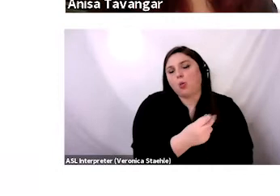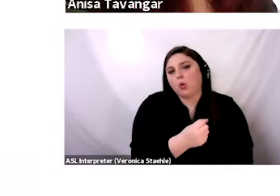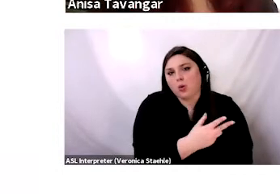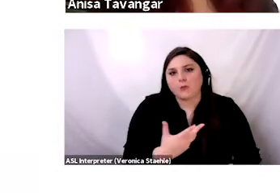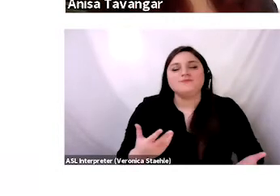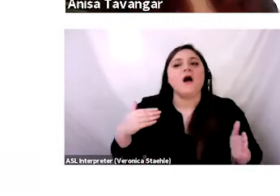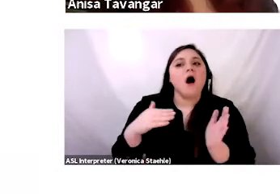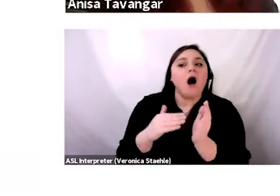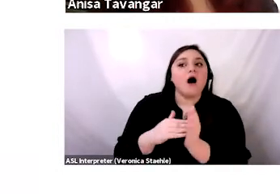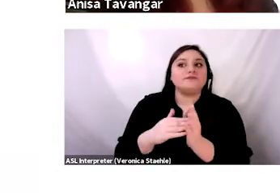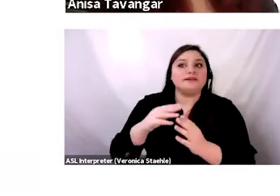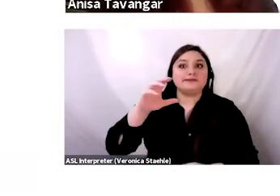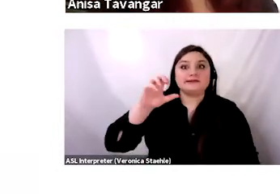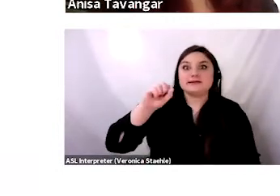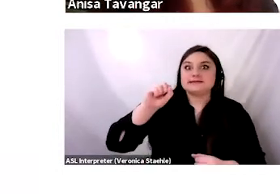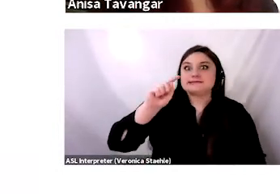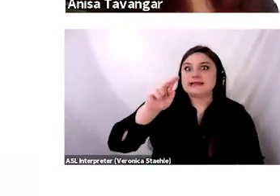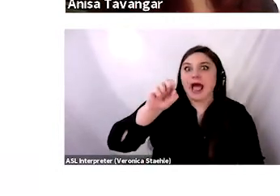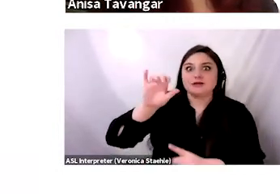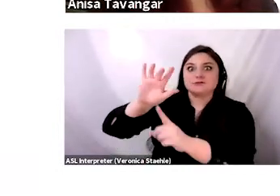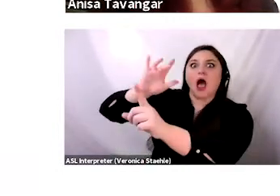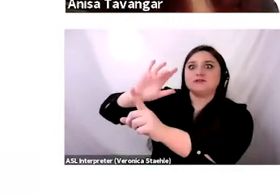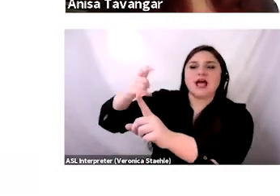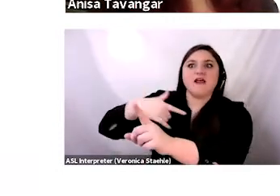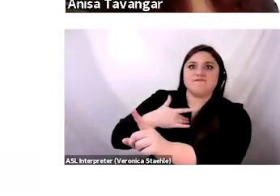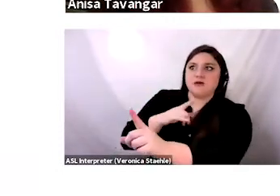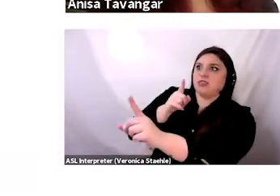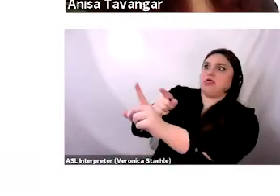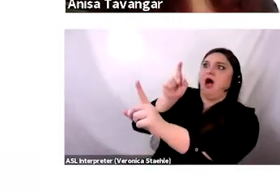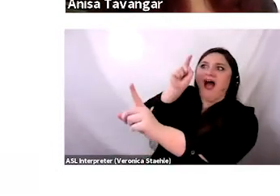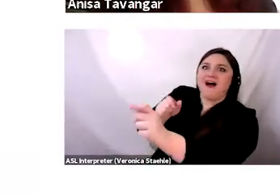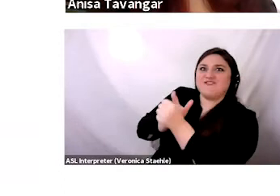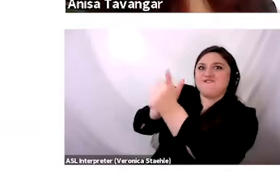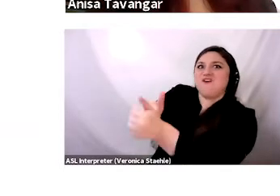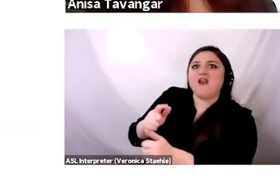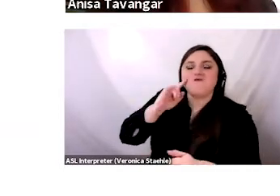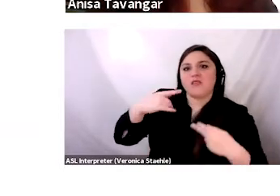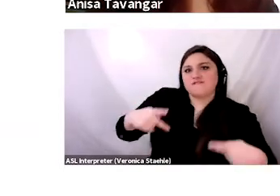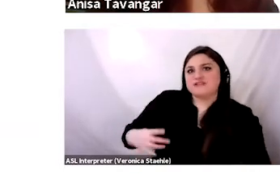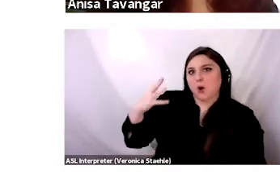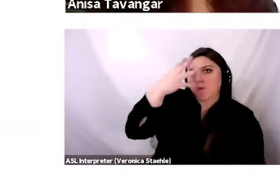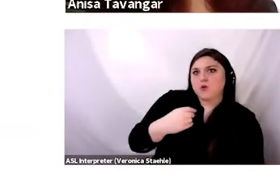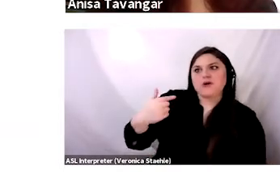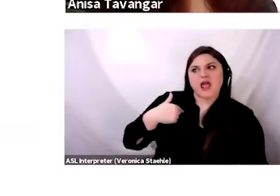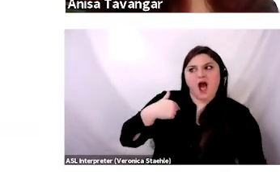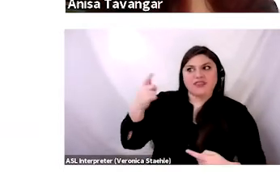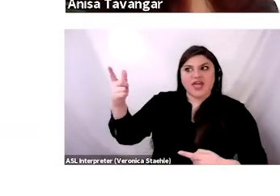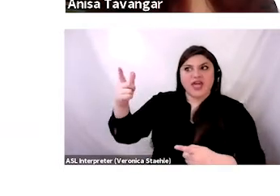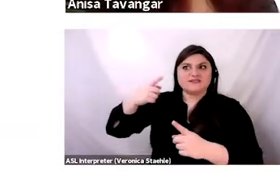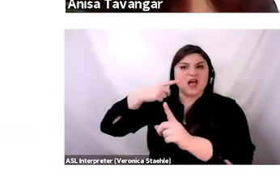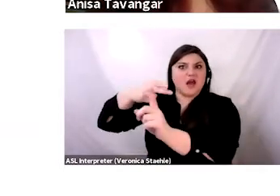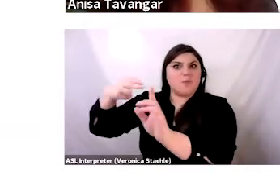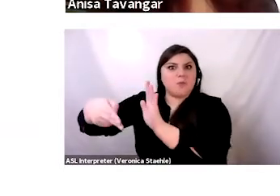and class and status and symbols of status that are really tied to this notion of a physical beauty.